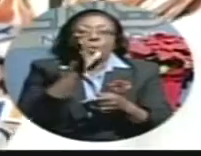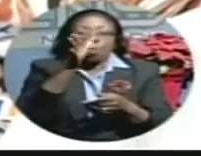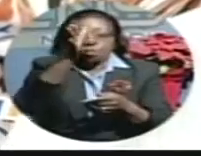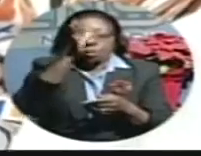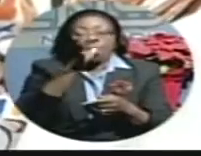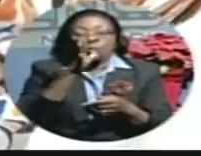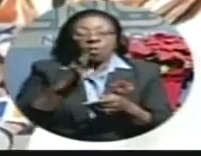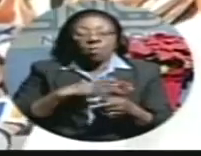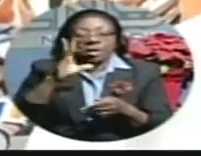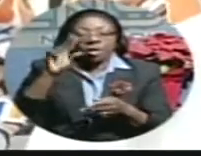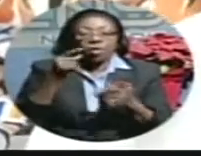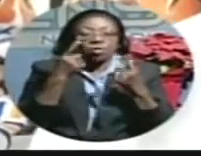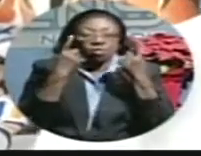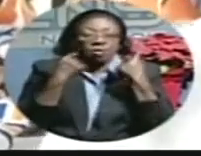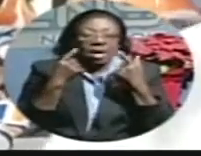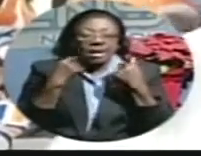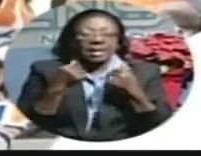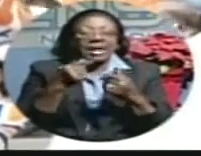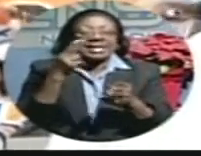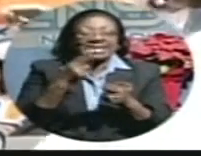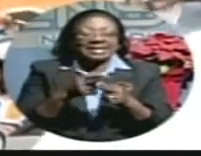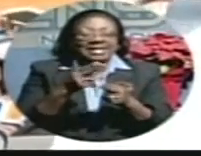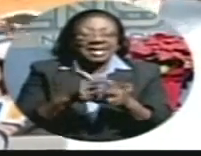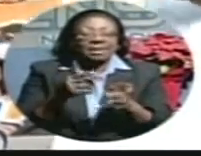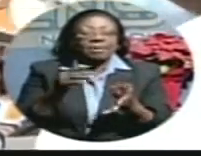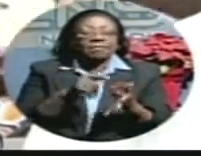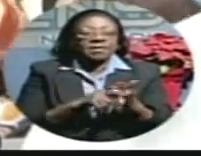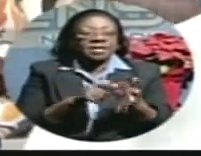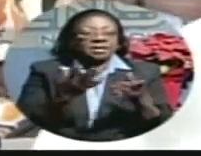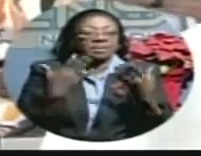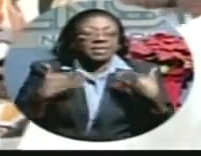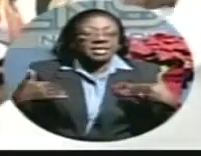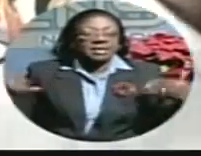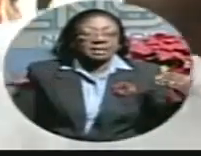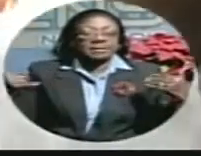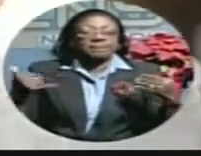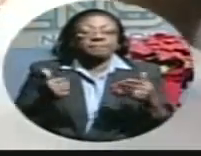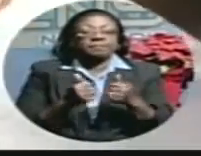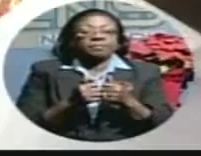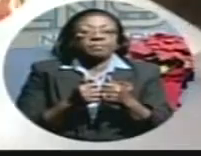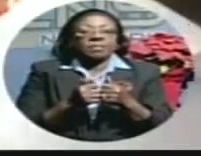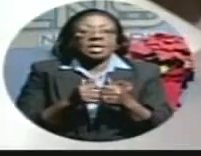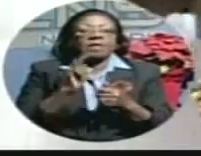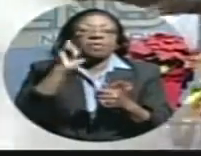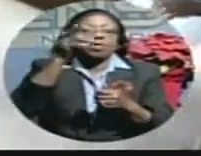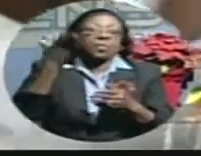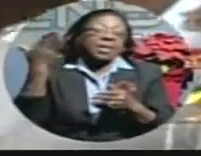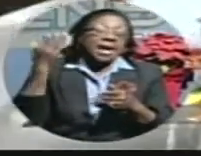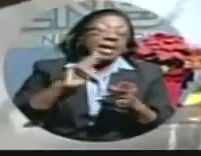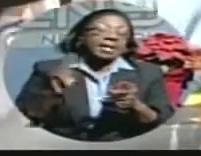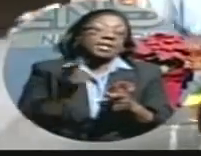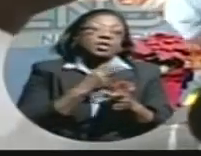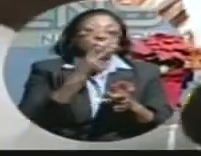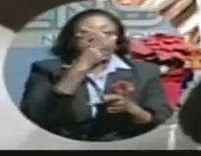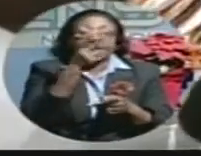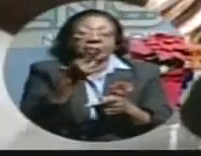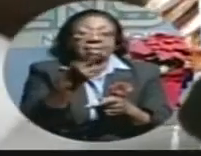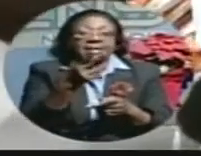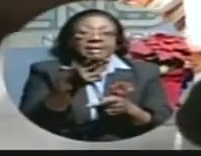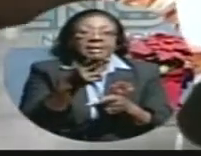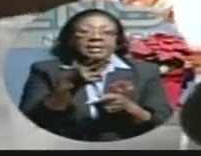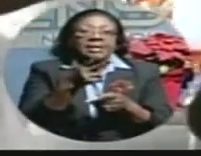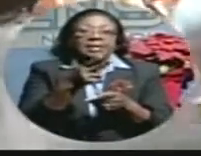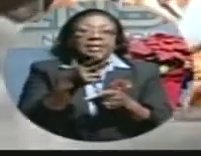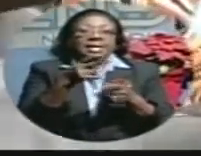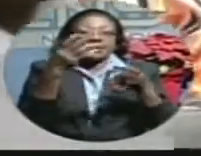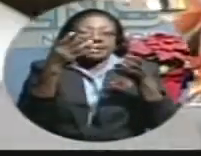And so that's the name of this piece. And we, if you look at the piece behind us, if you look behind us, you'll see that's a